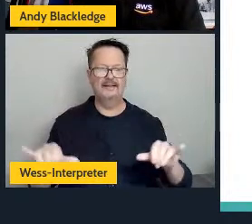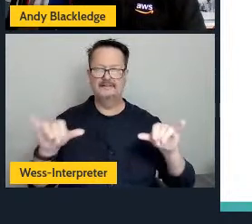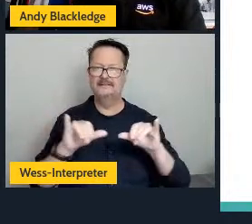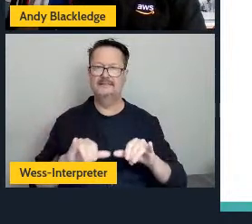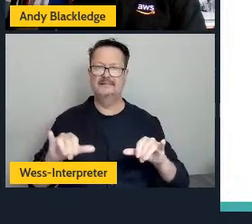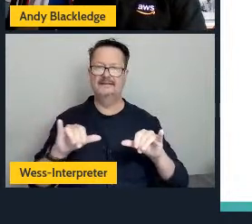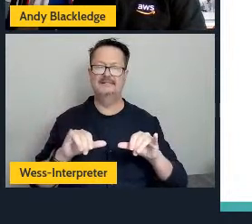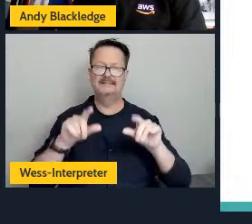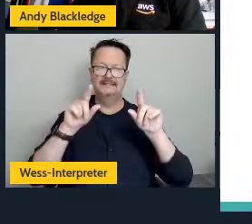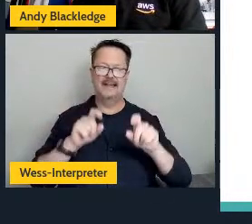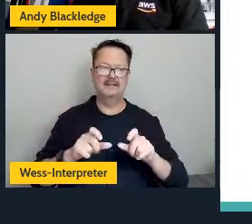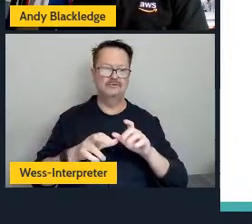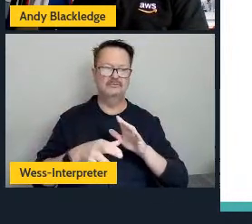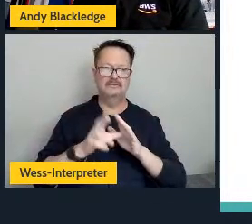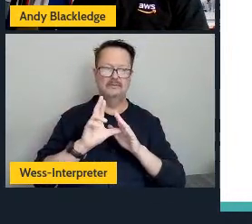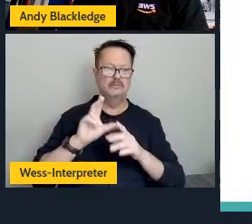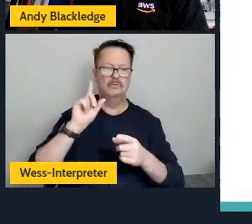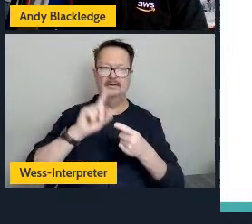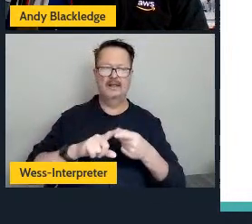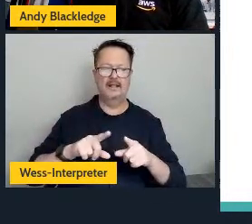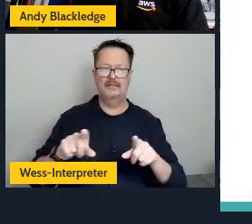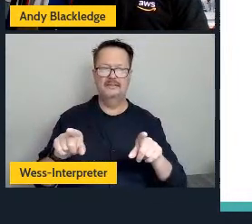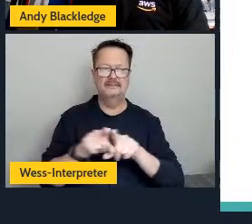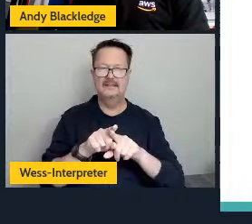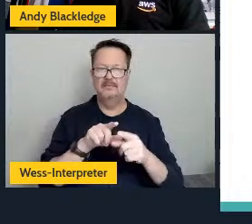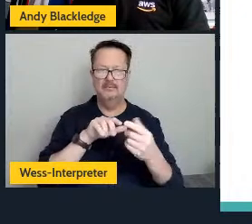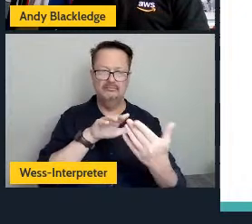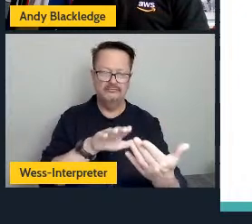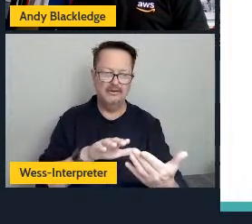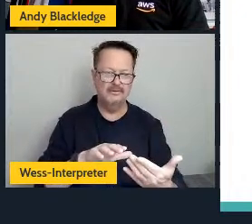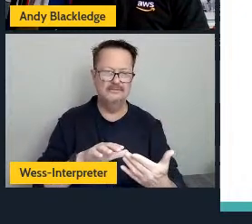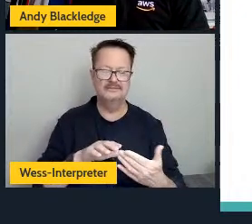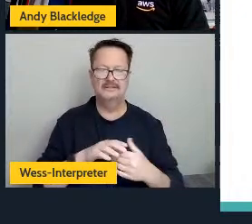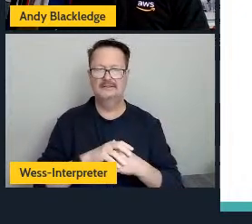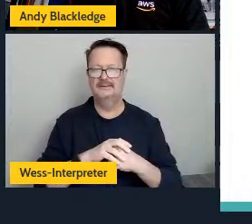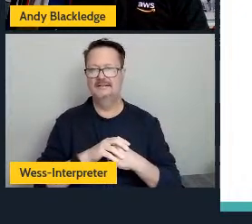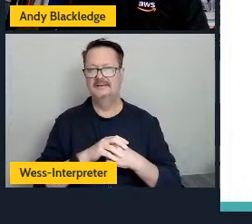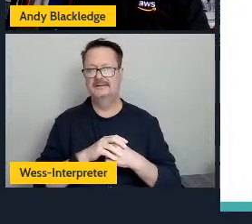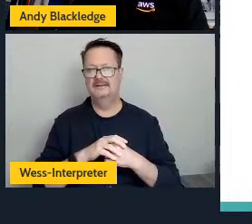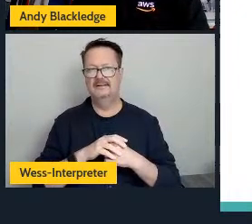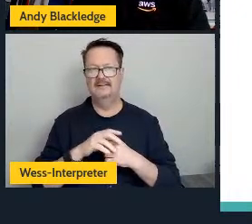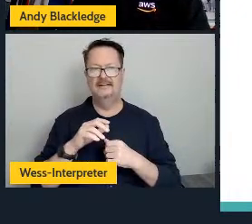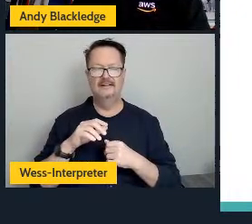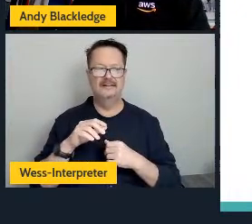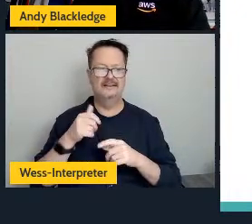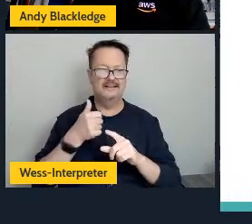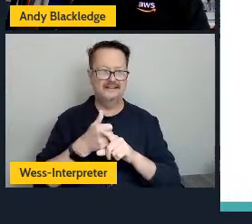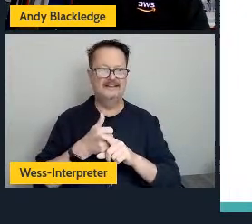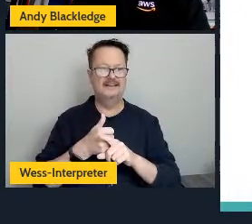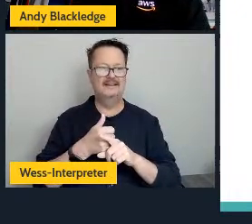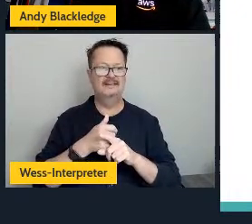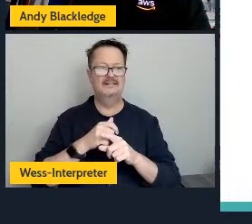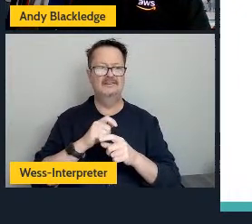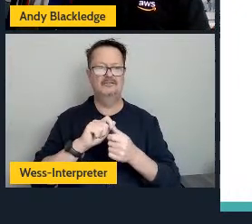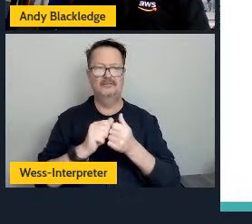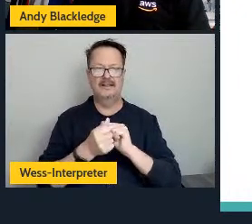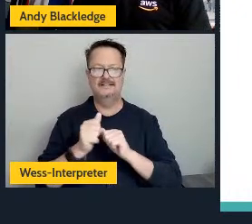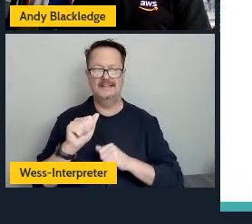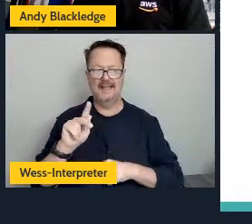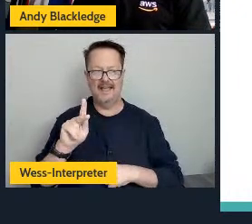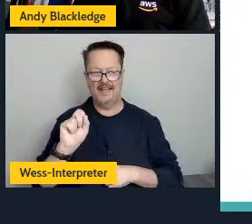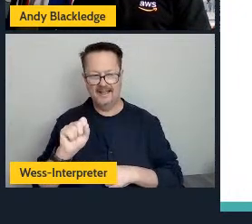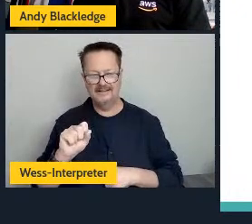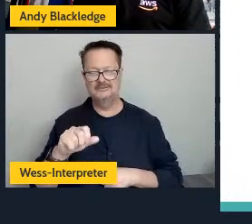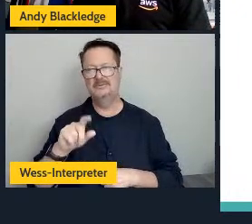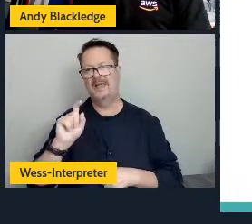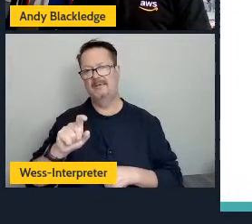can't take the same approach, the act, as it's sit, arrange, act, assert. So there had to be